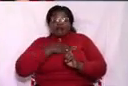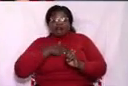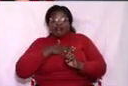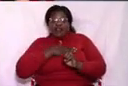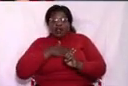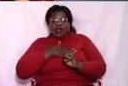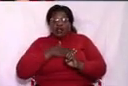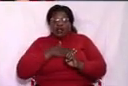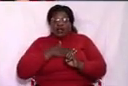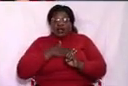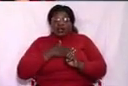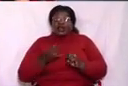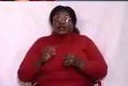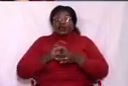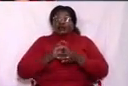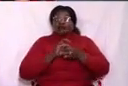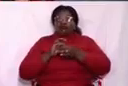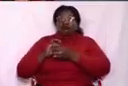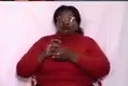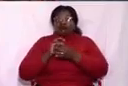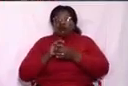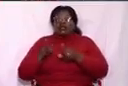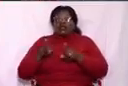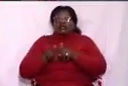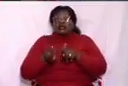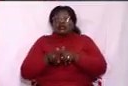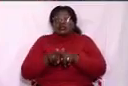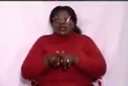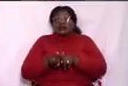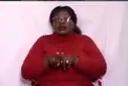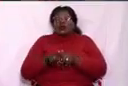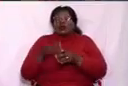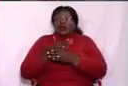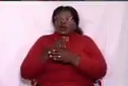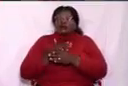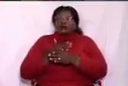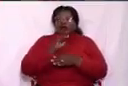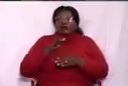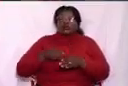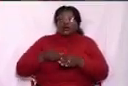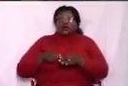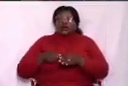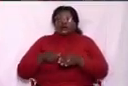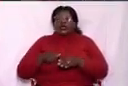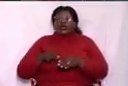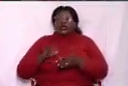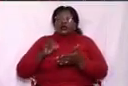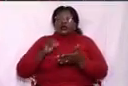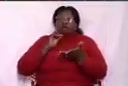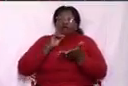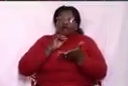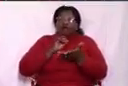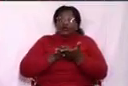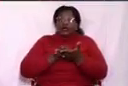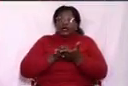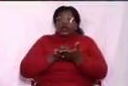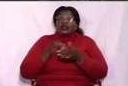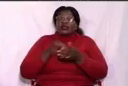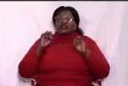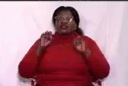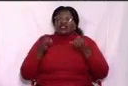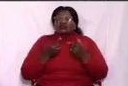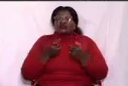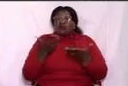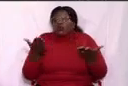they can engage. And because our items are so personalized, like the T-shirt we can put on the town where you're from, it's